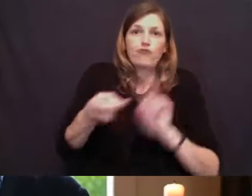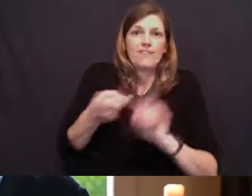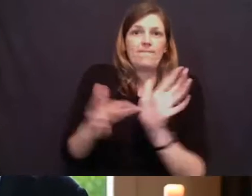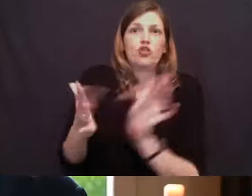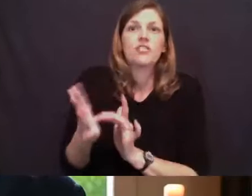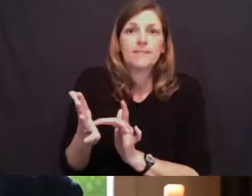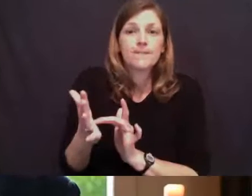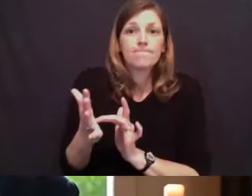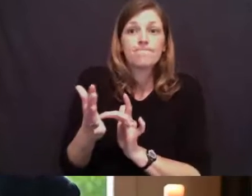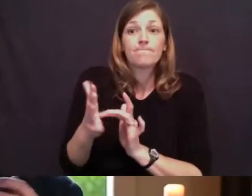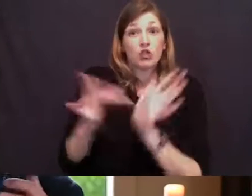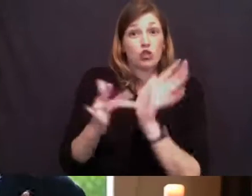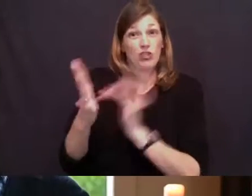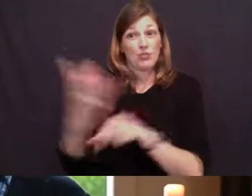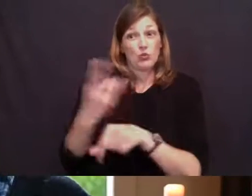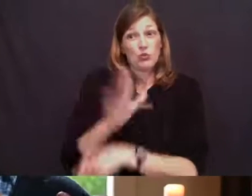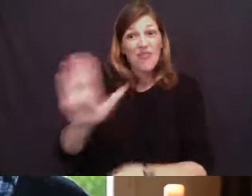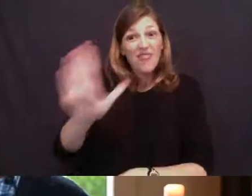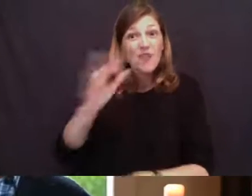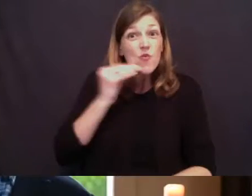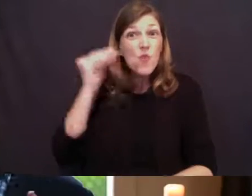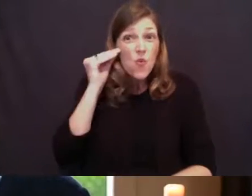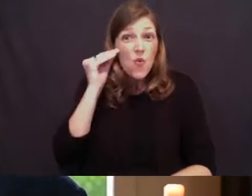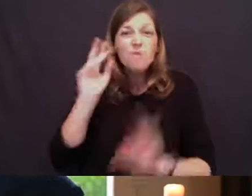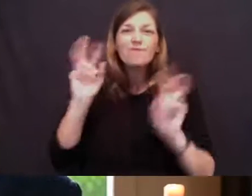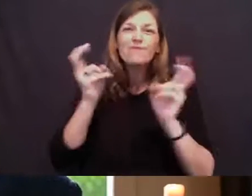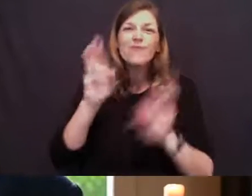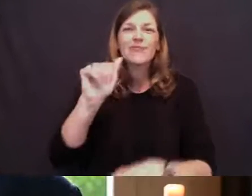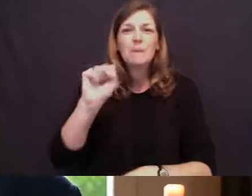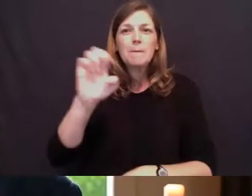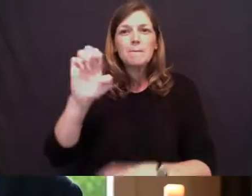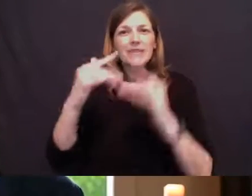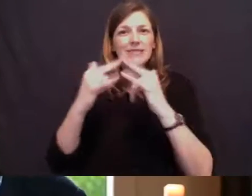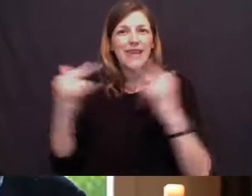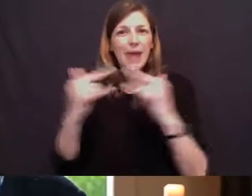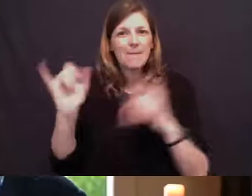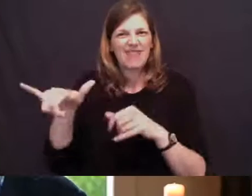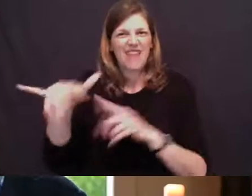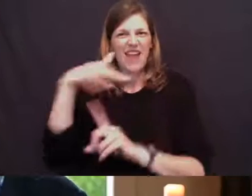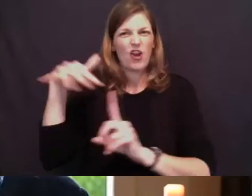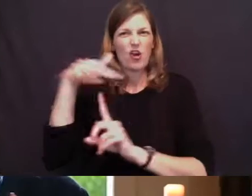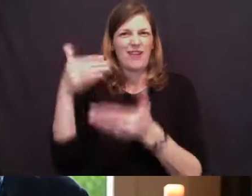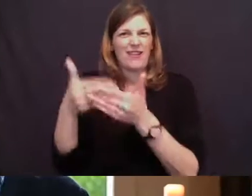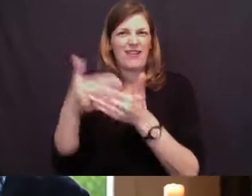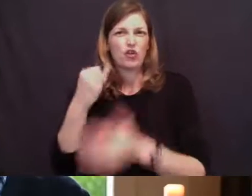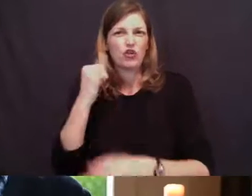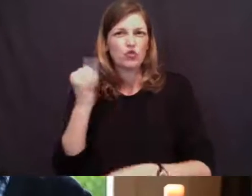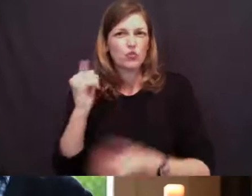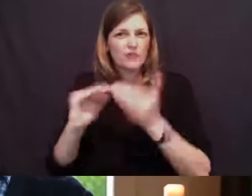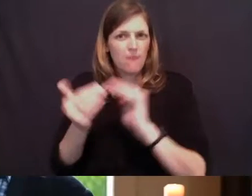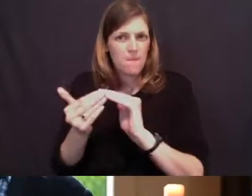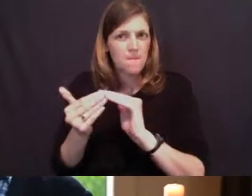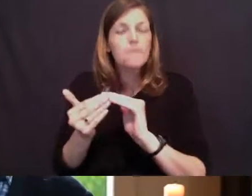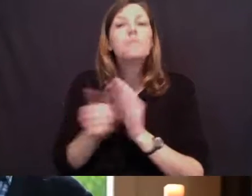use their home in Bethany as base camp when he was doing ministry in the Judean area around Jerusalem. And so they would, you